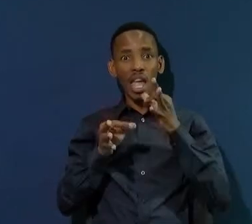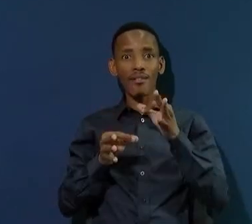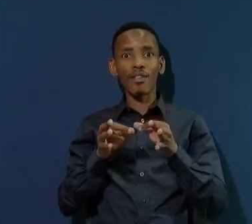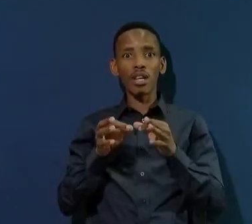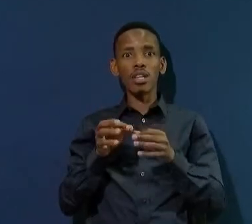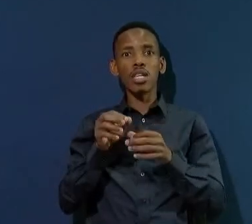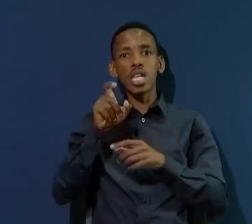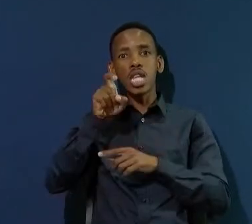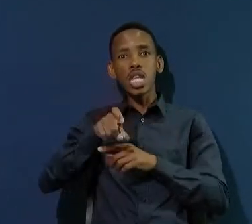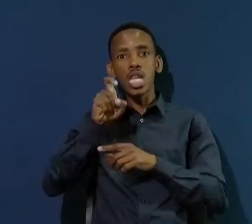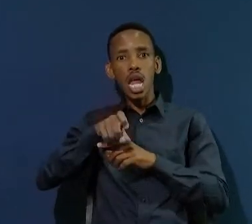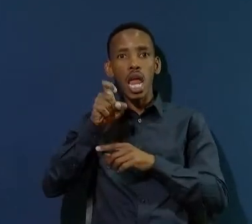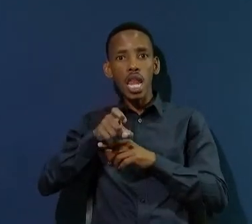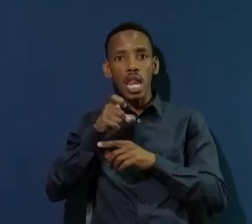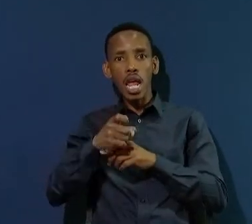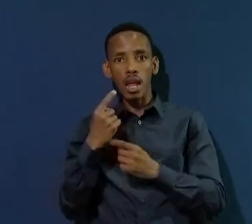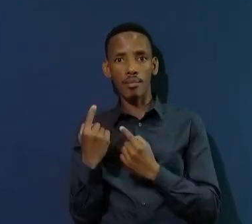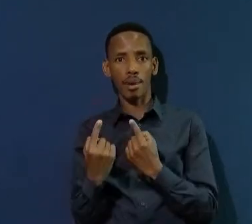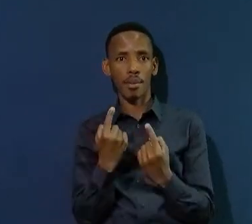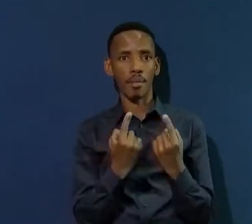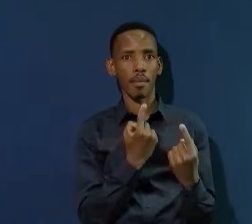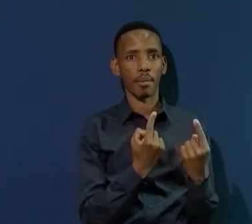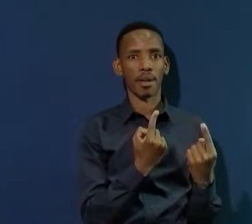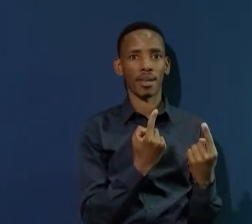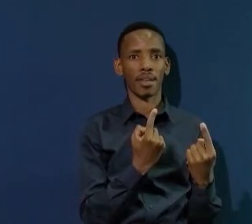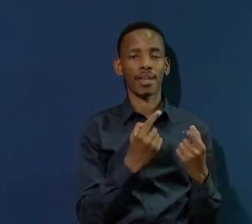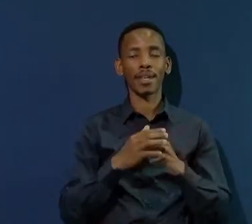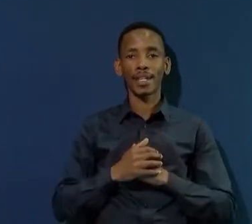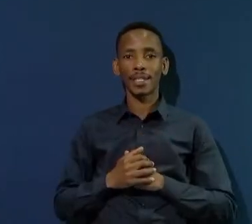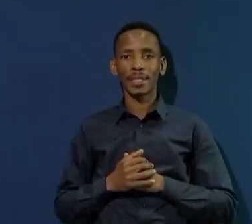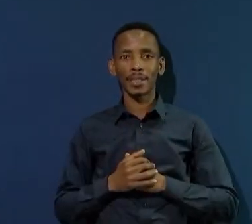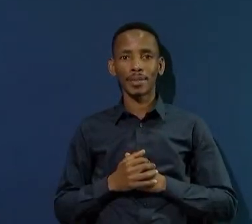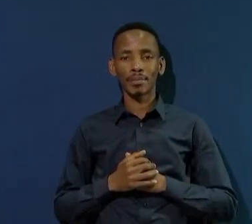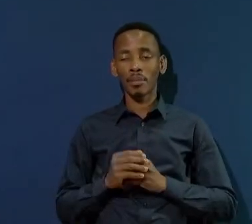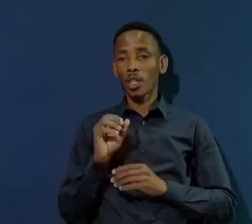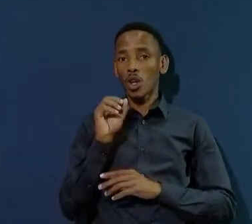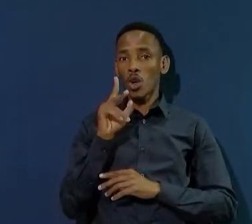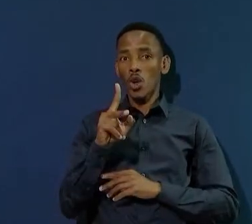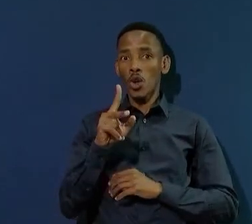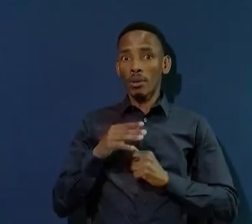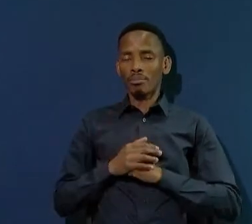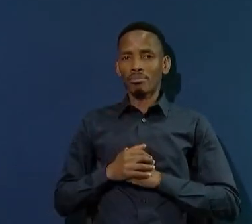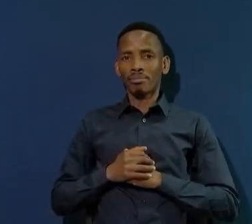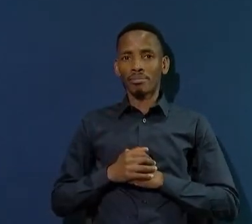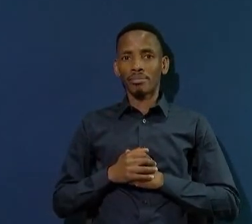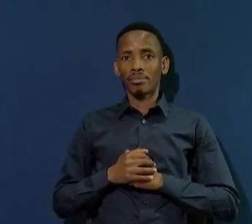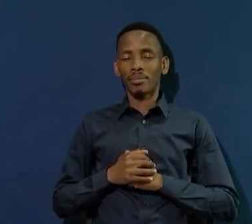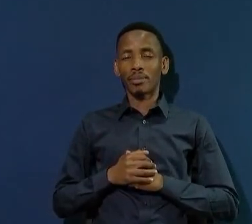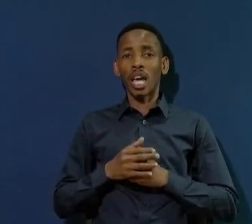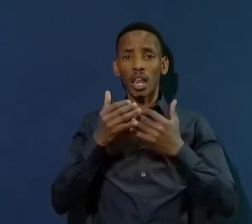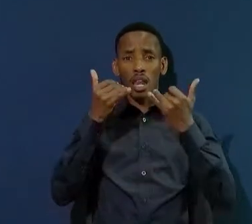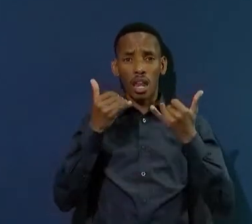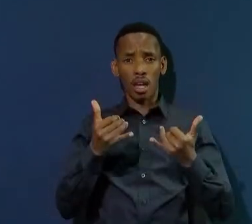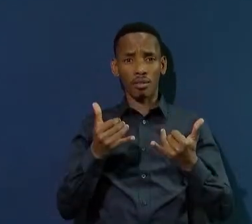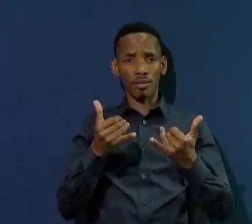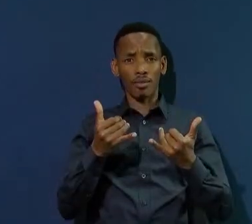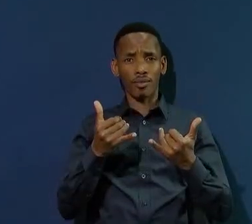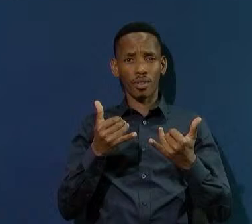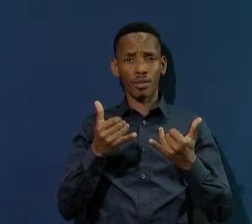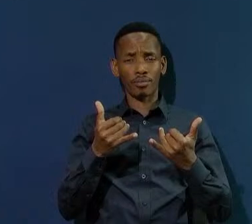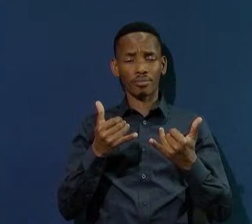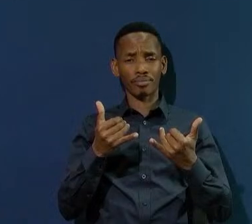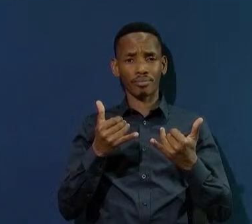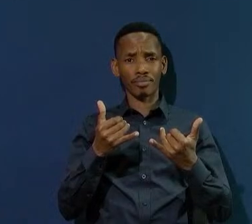members to come and look at that issue. Right. Er. Okay. And now I want us to look at those